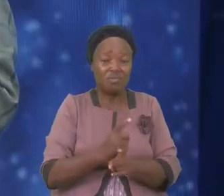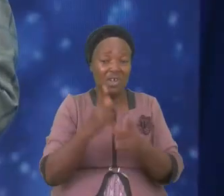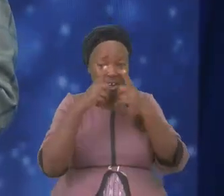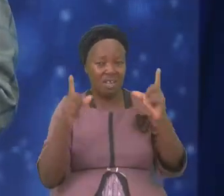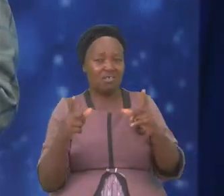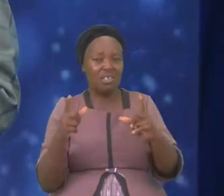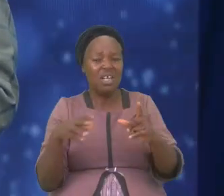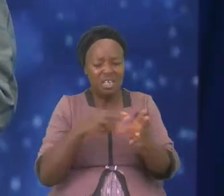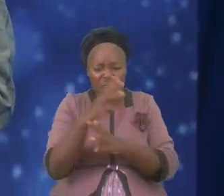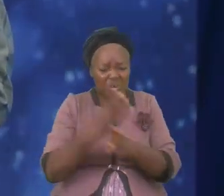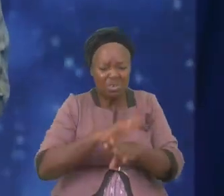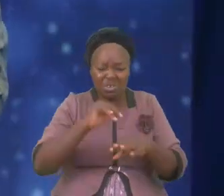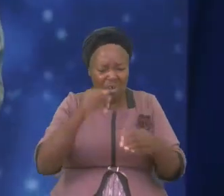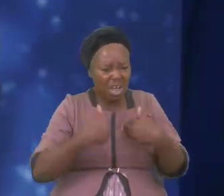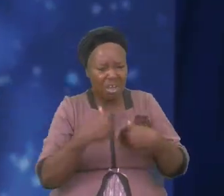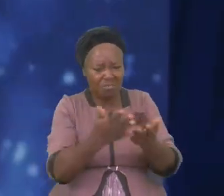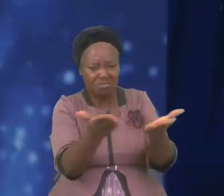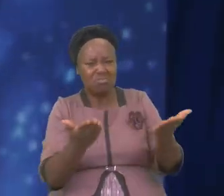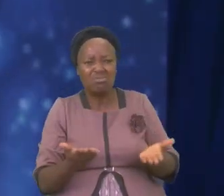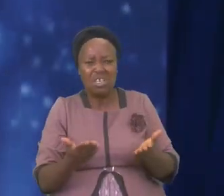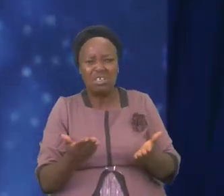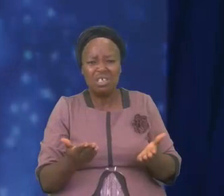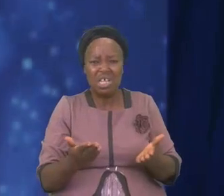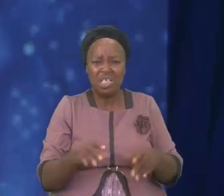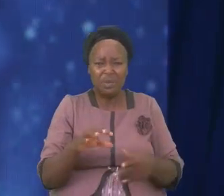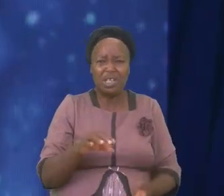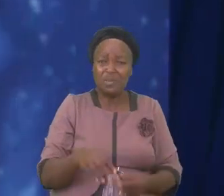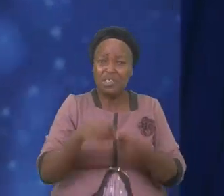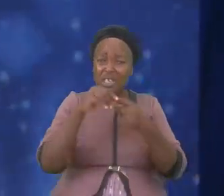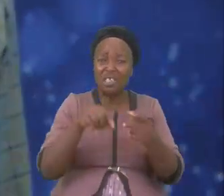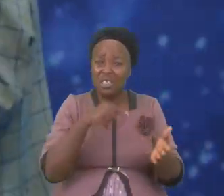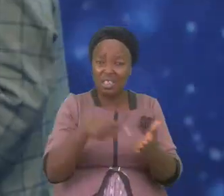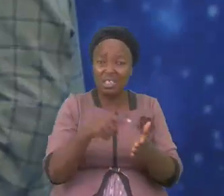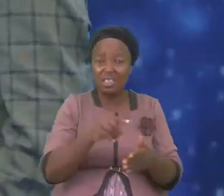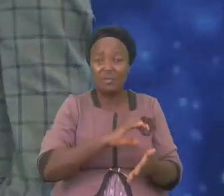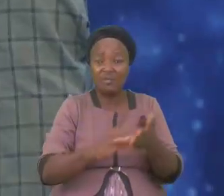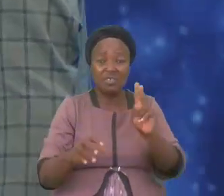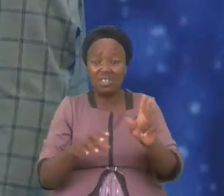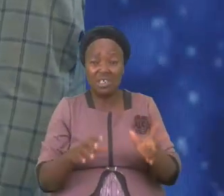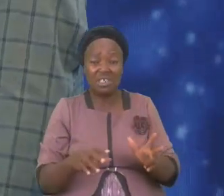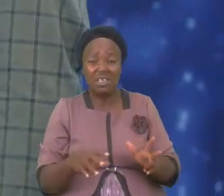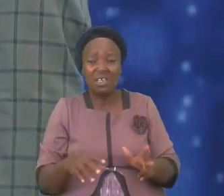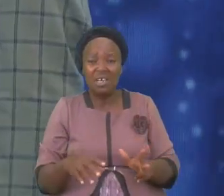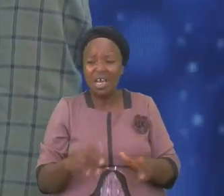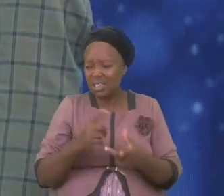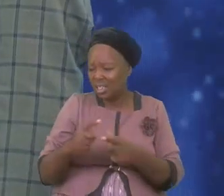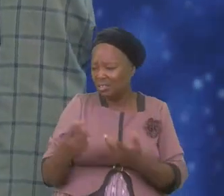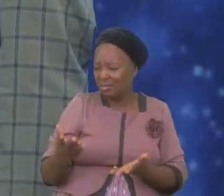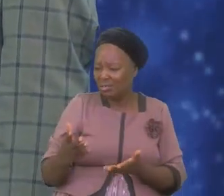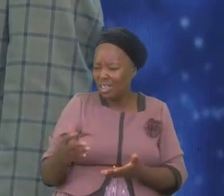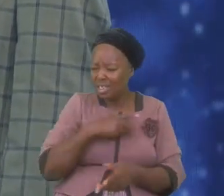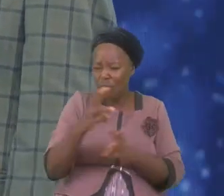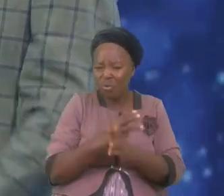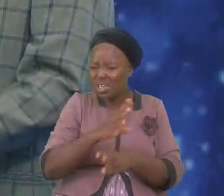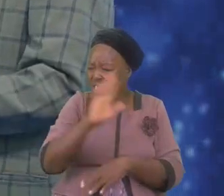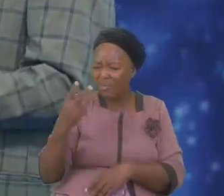them defilement. They say desires. They say, I desire that. They